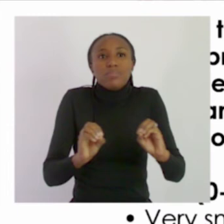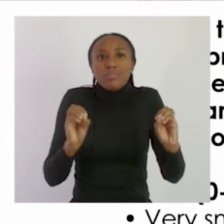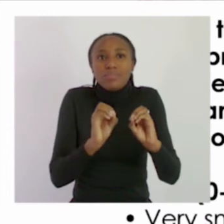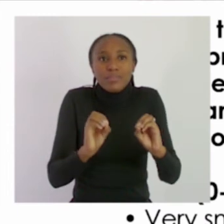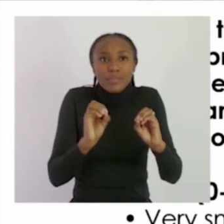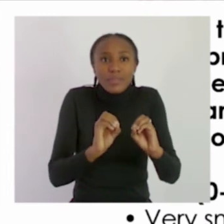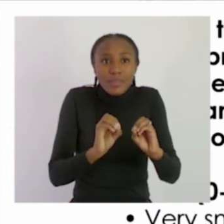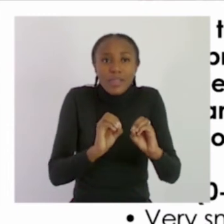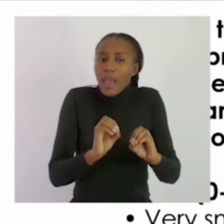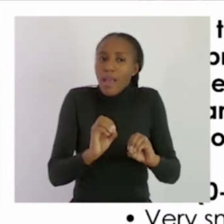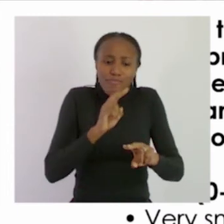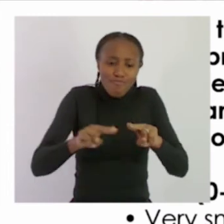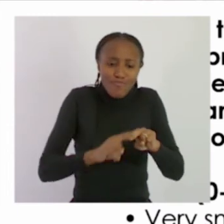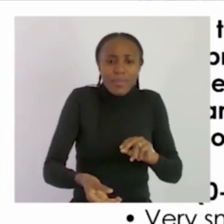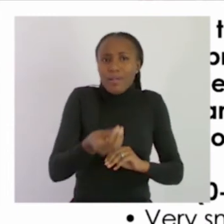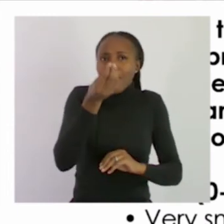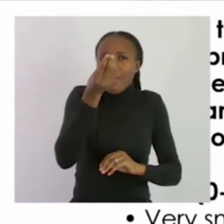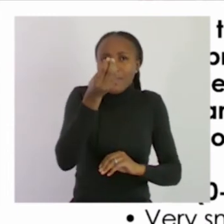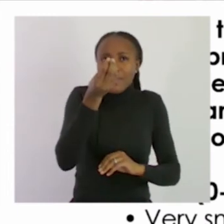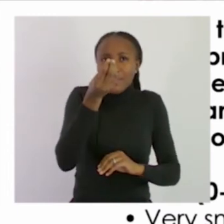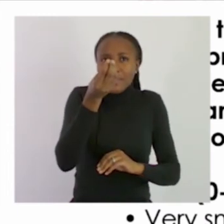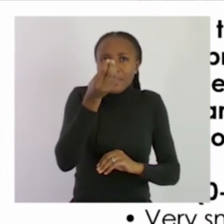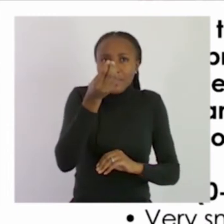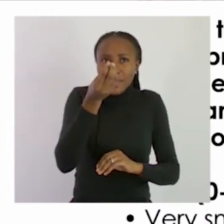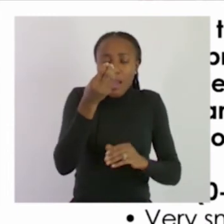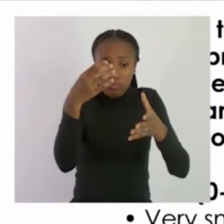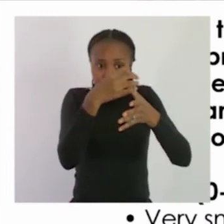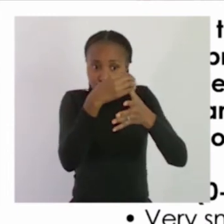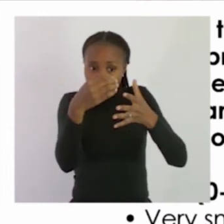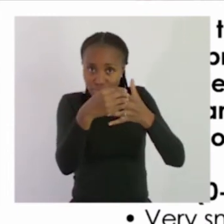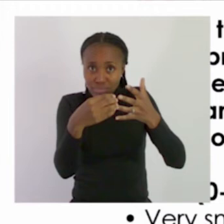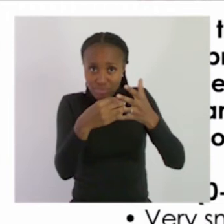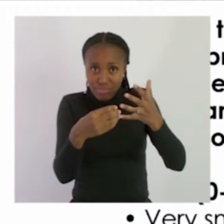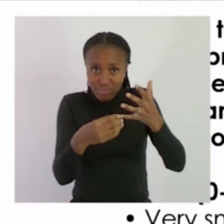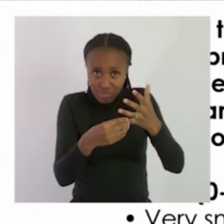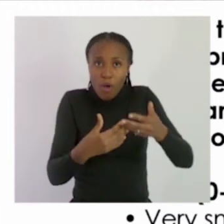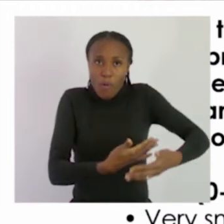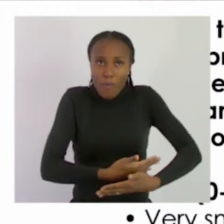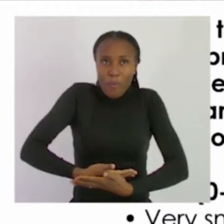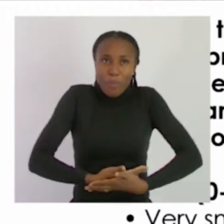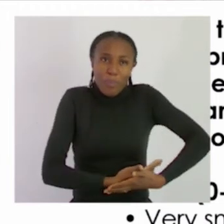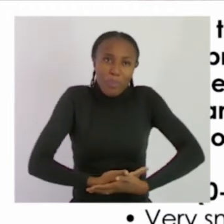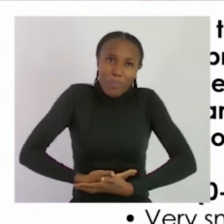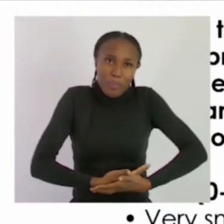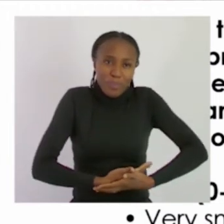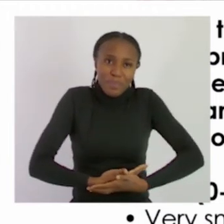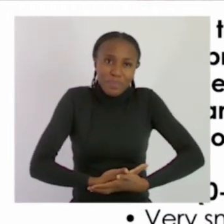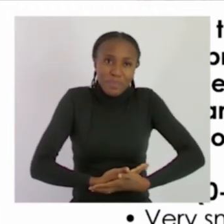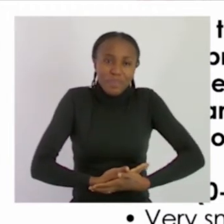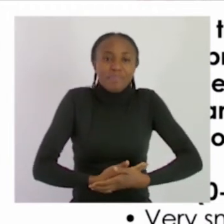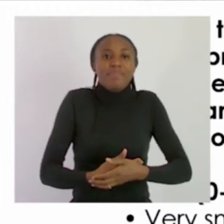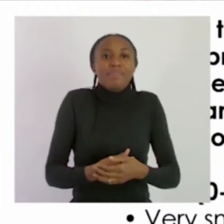we normally grow very quickly. So those are the characters of somebody who is an infant.